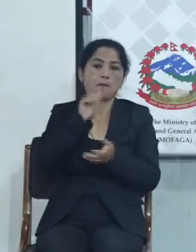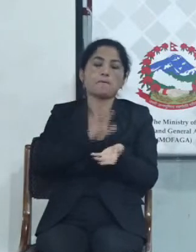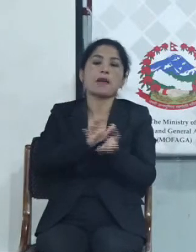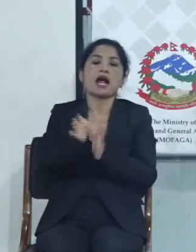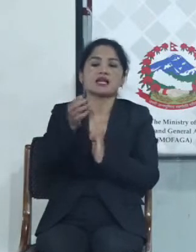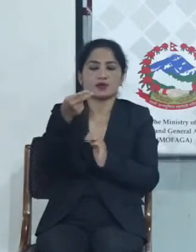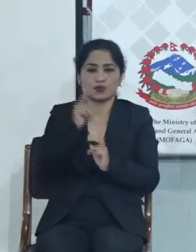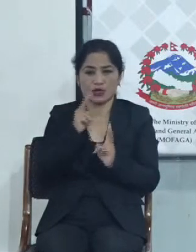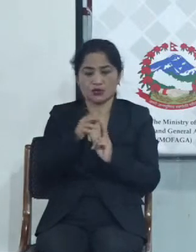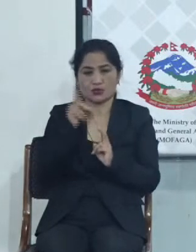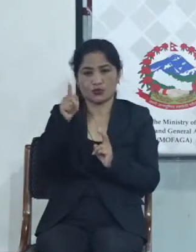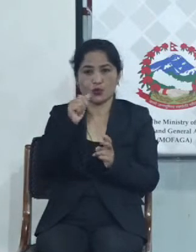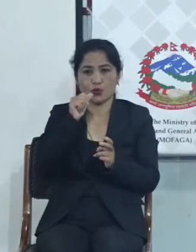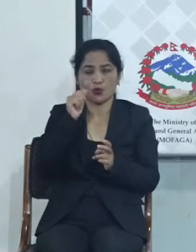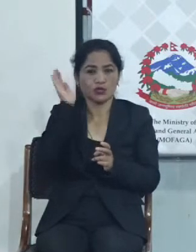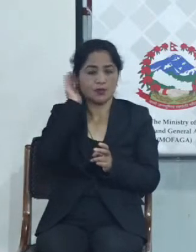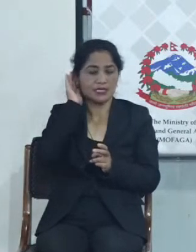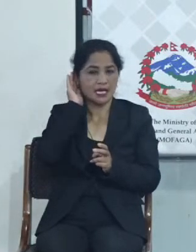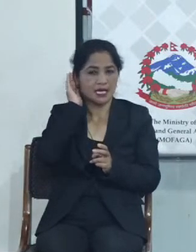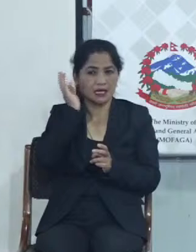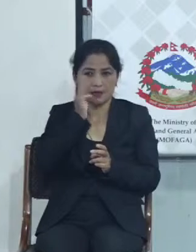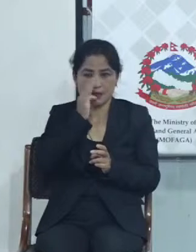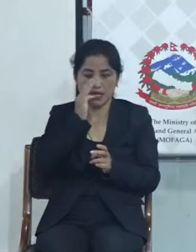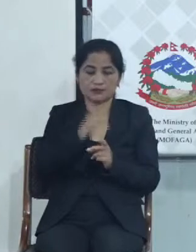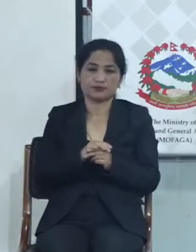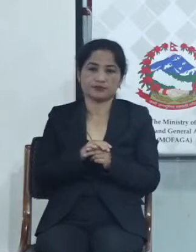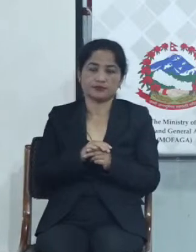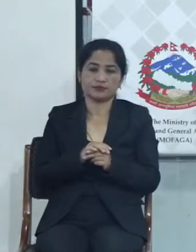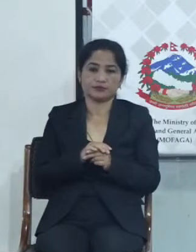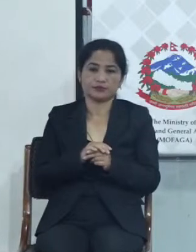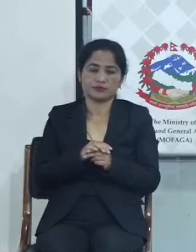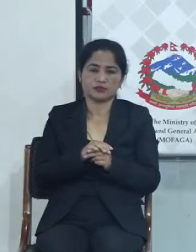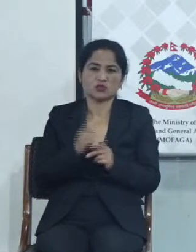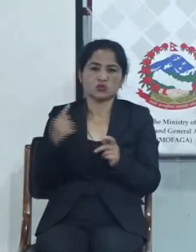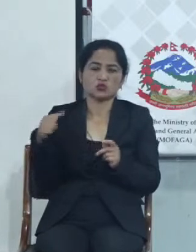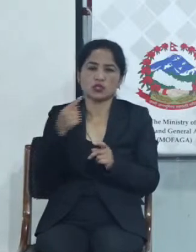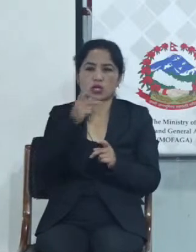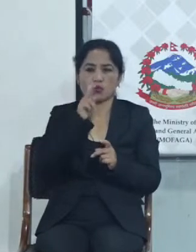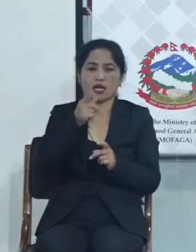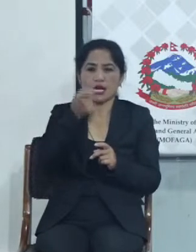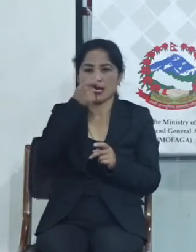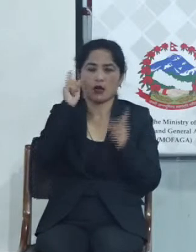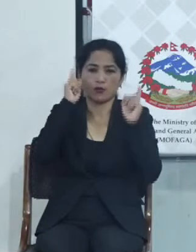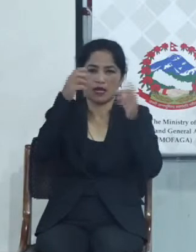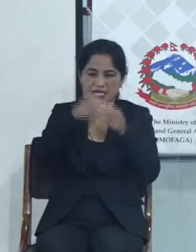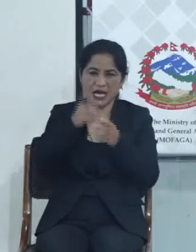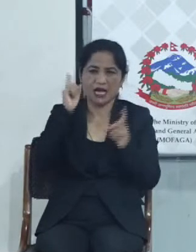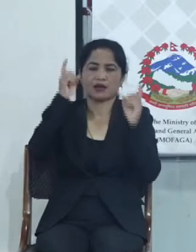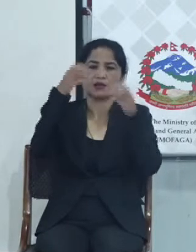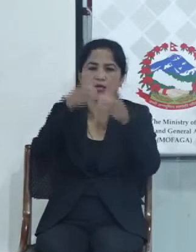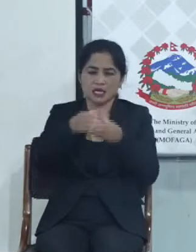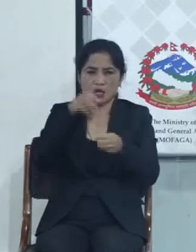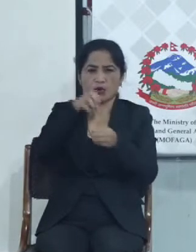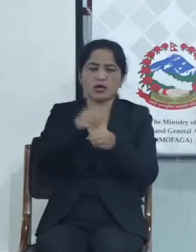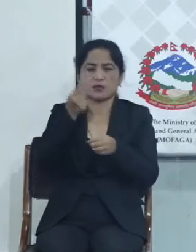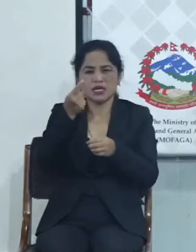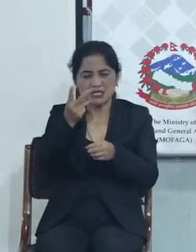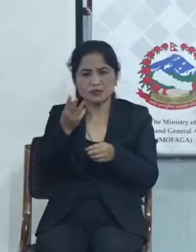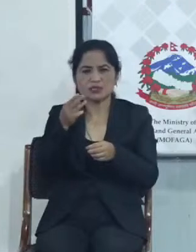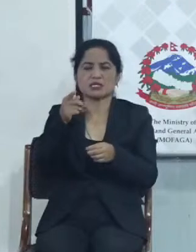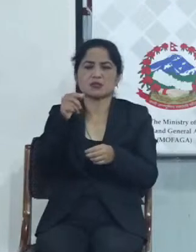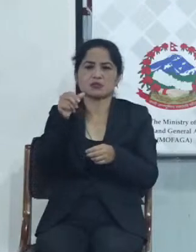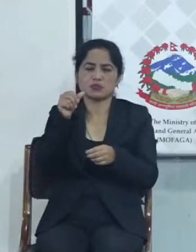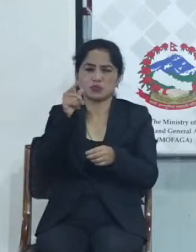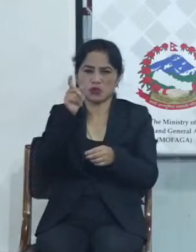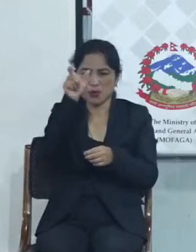Like in one rural municipality or the municipality, okay, in number XZ, or the person XYZ was killed or was